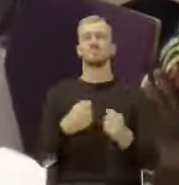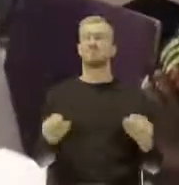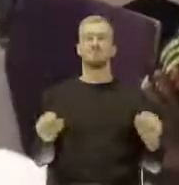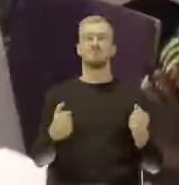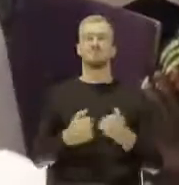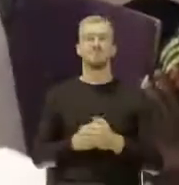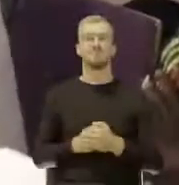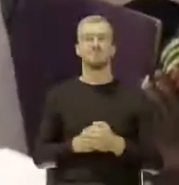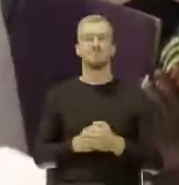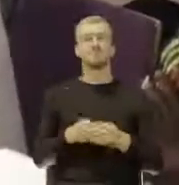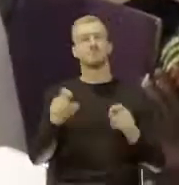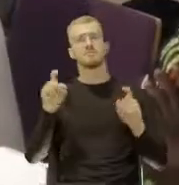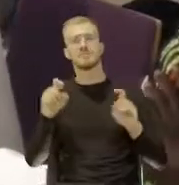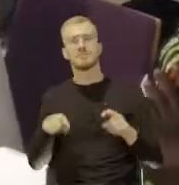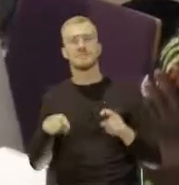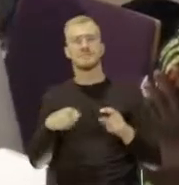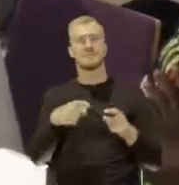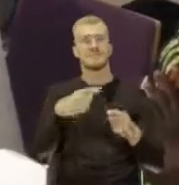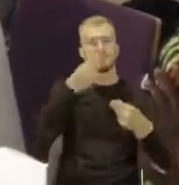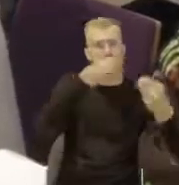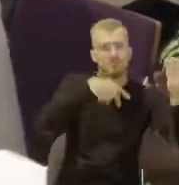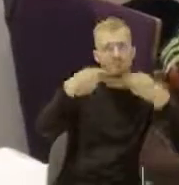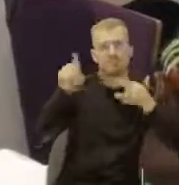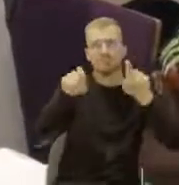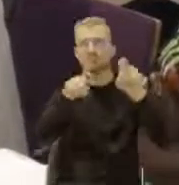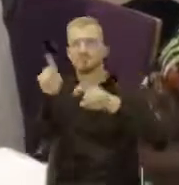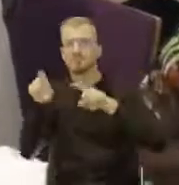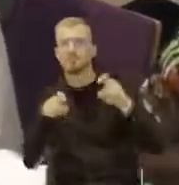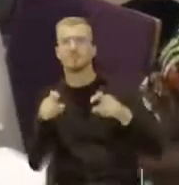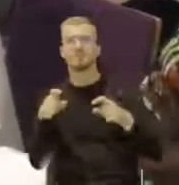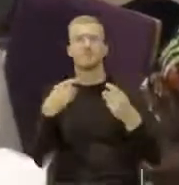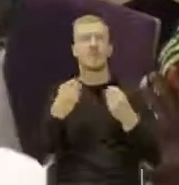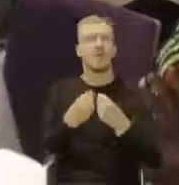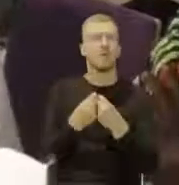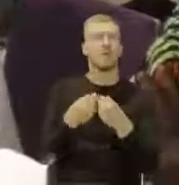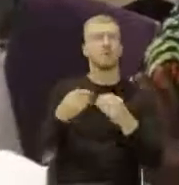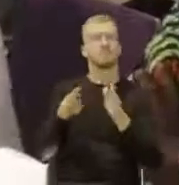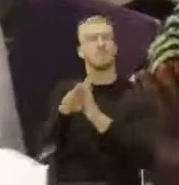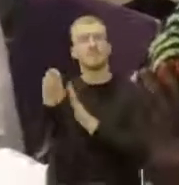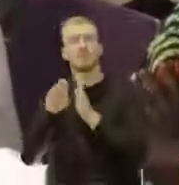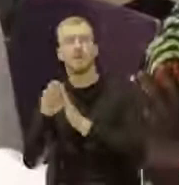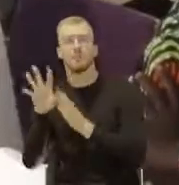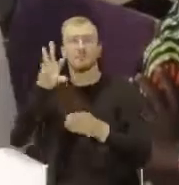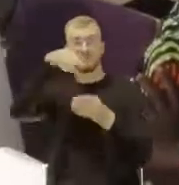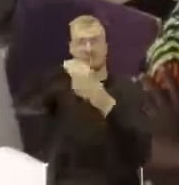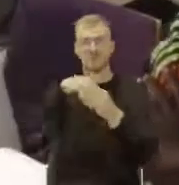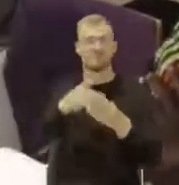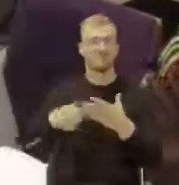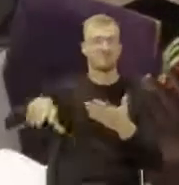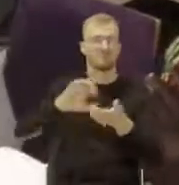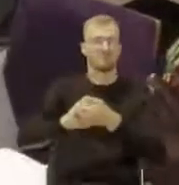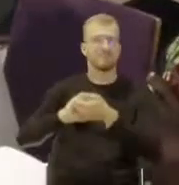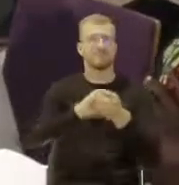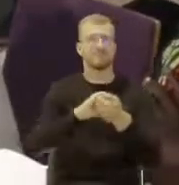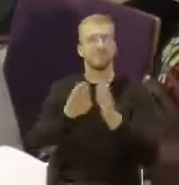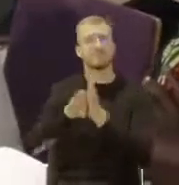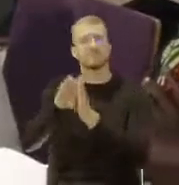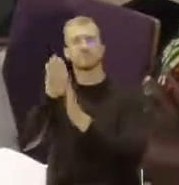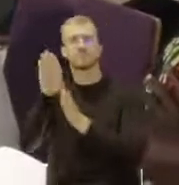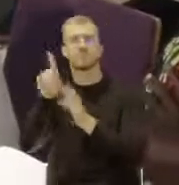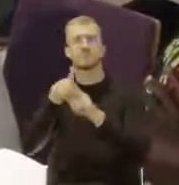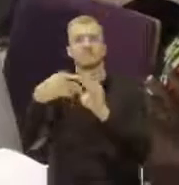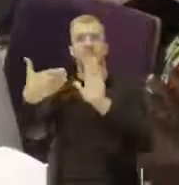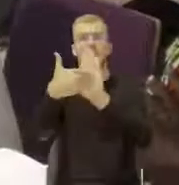shaped in changing boundaries of territories, and the role that metropolitan areas